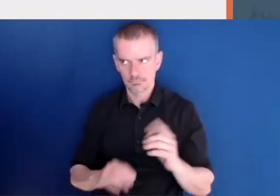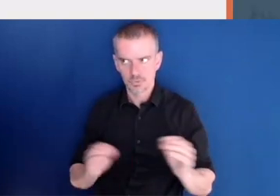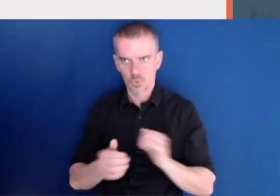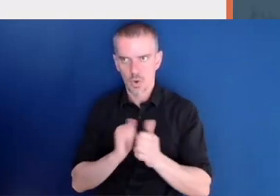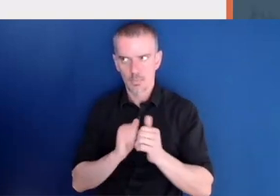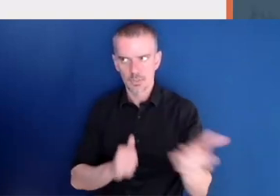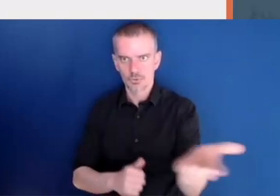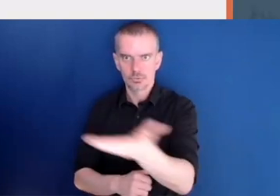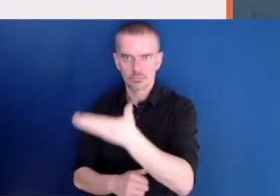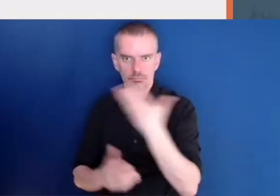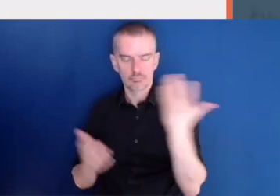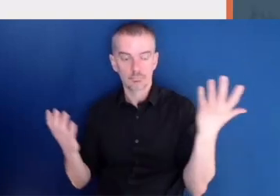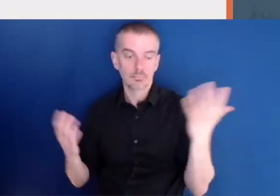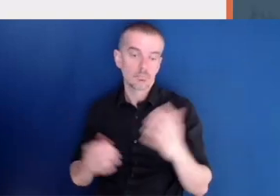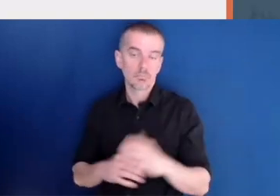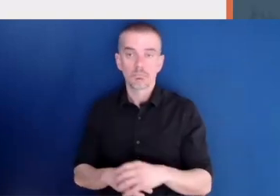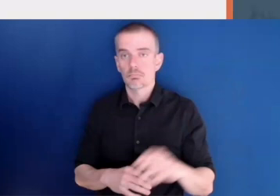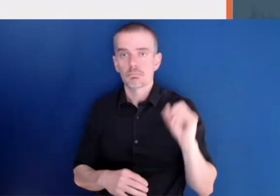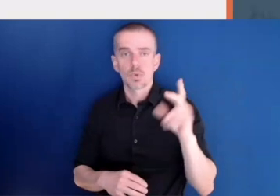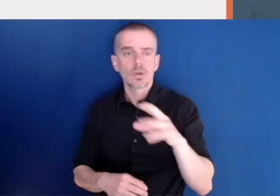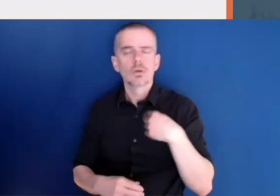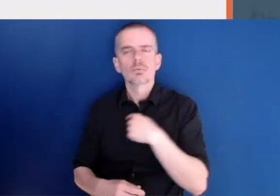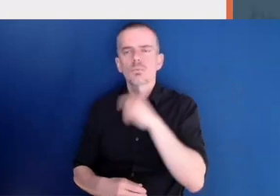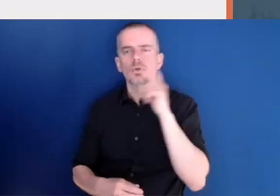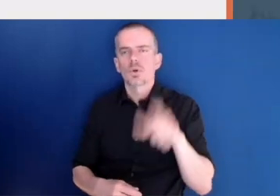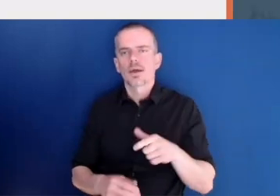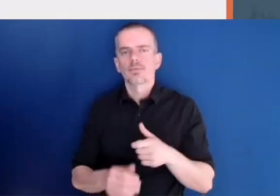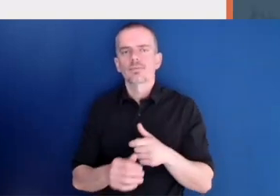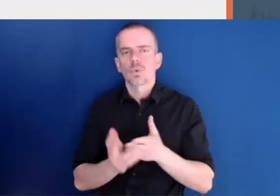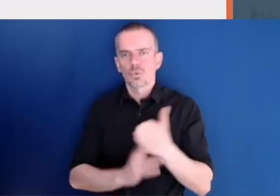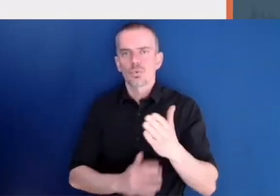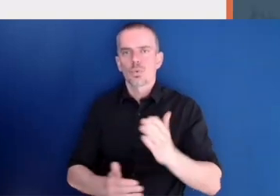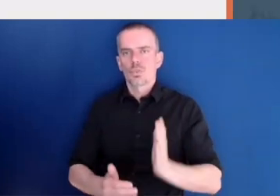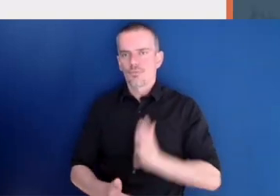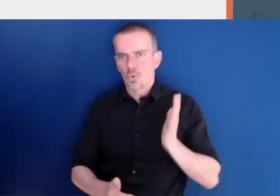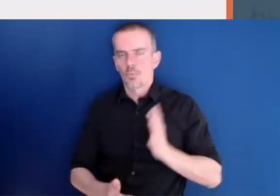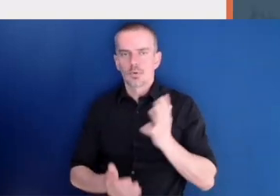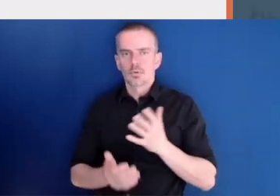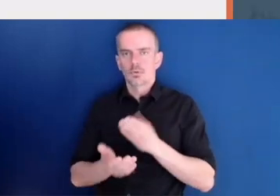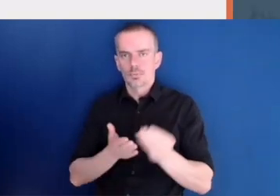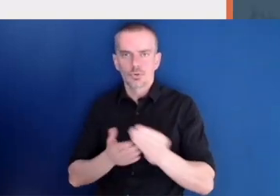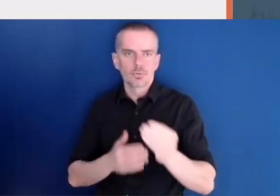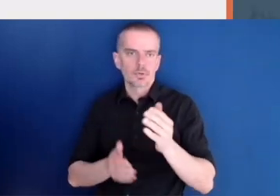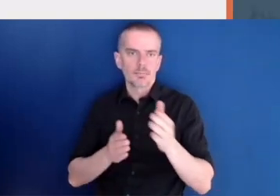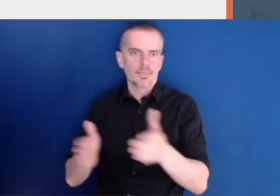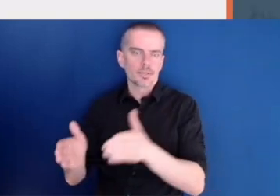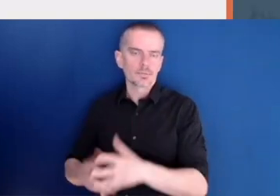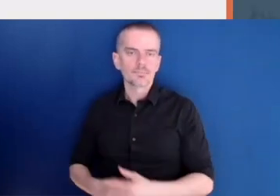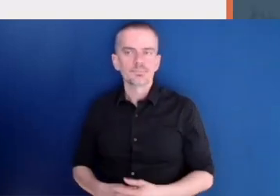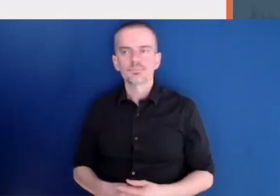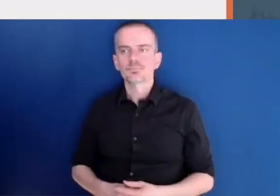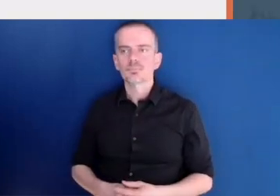competition in general. And so we don't really have to use those formal procurement methods in that case. But make sure